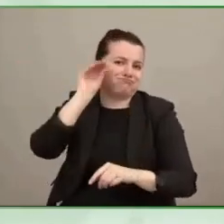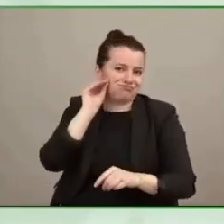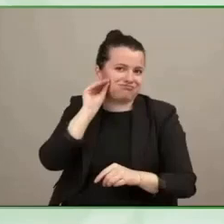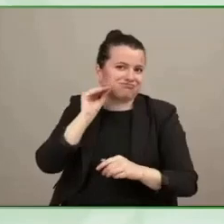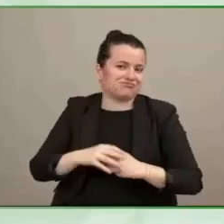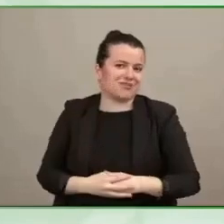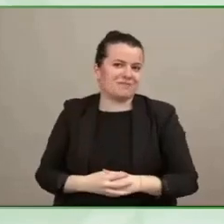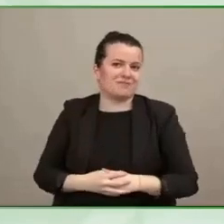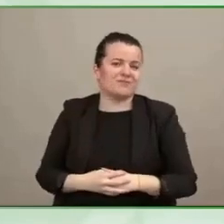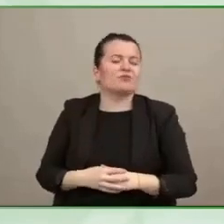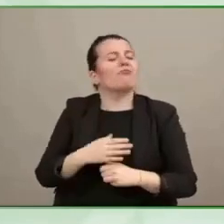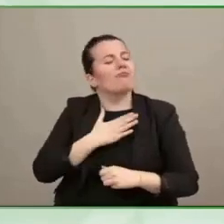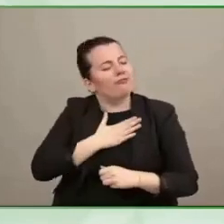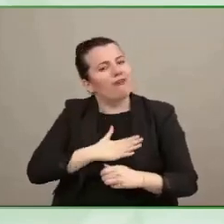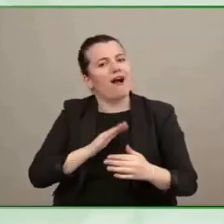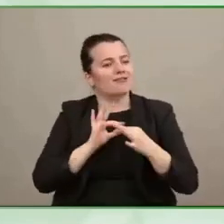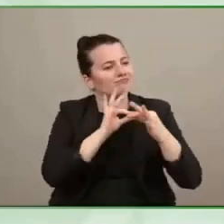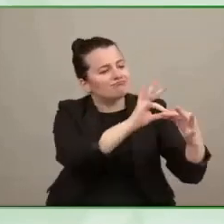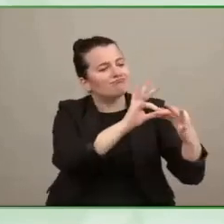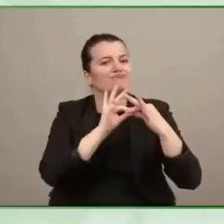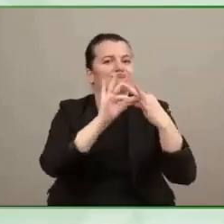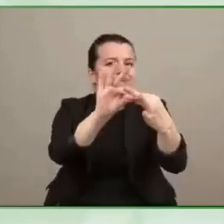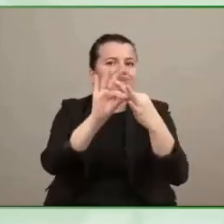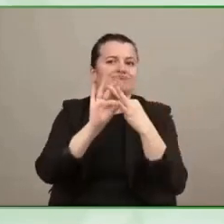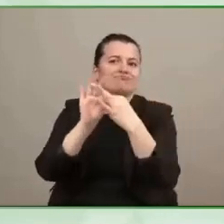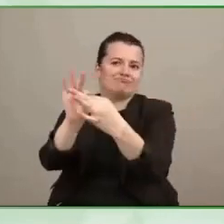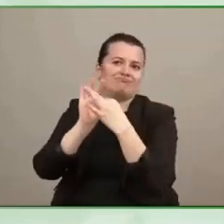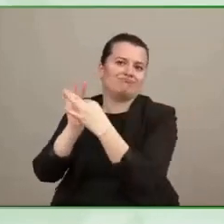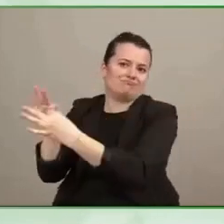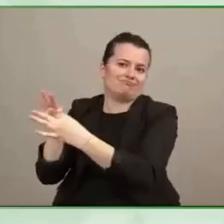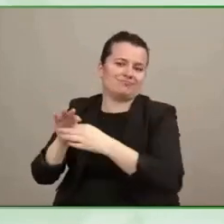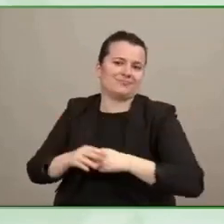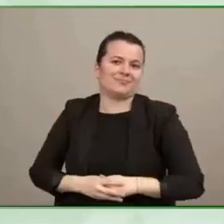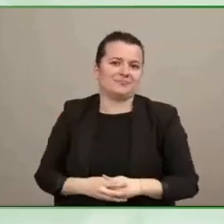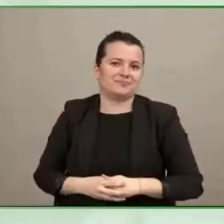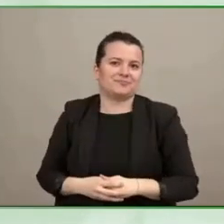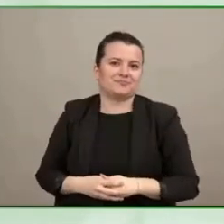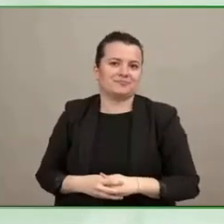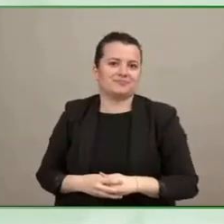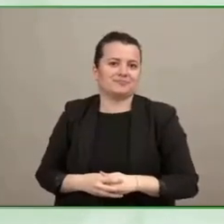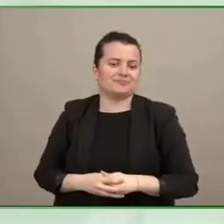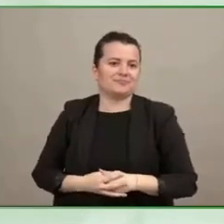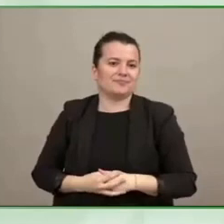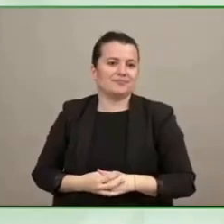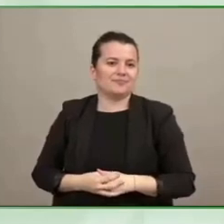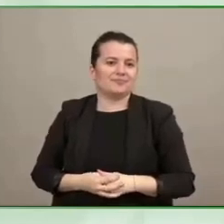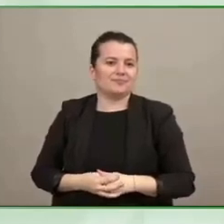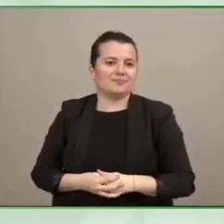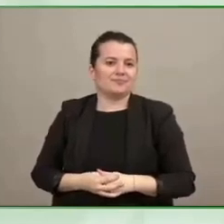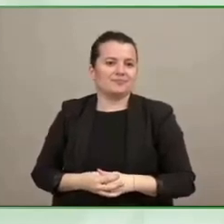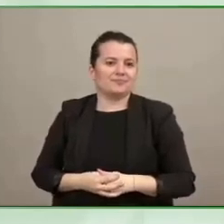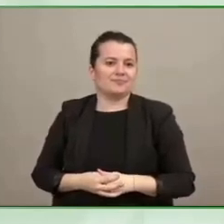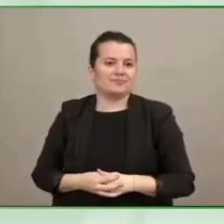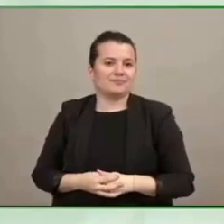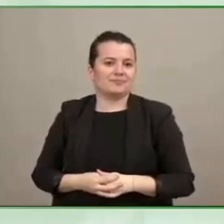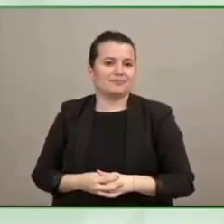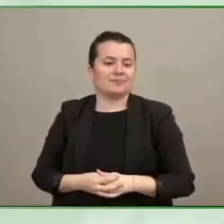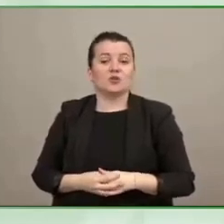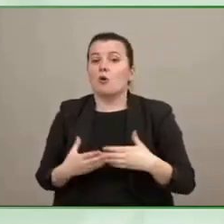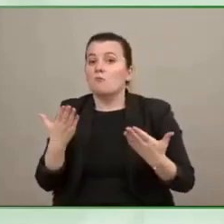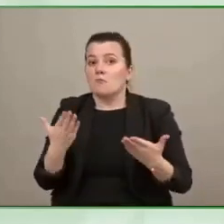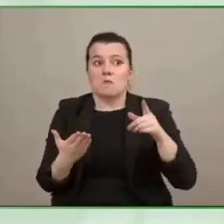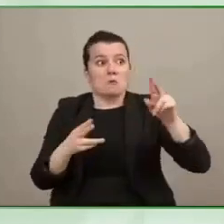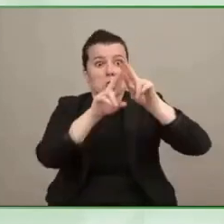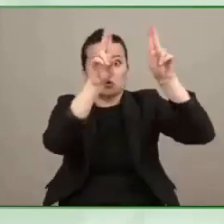a relationship with the other international organization or relation or working about disability issues. We are